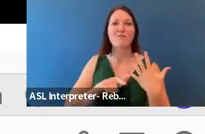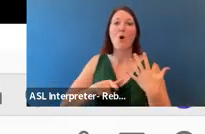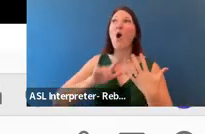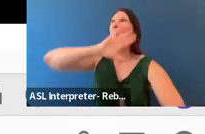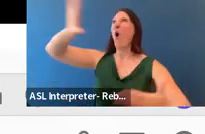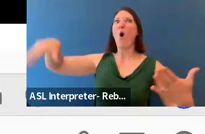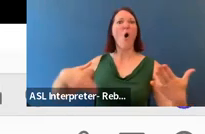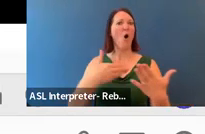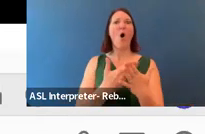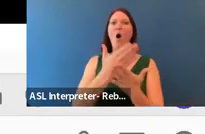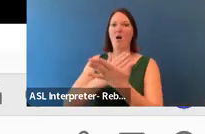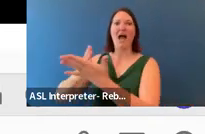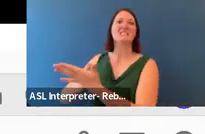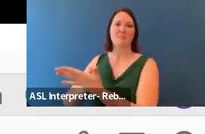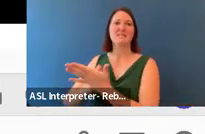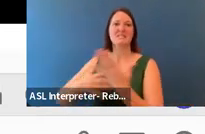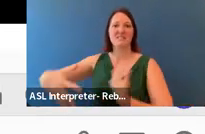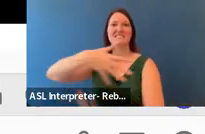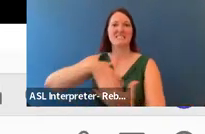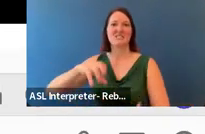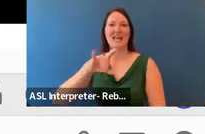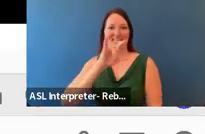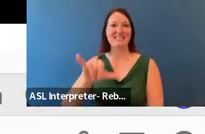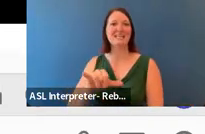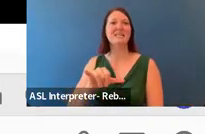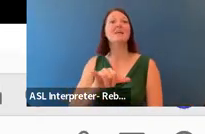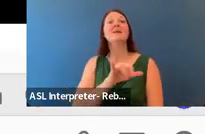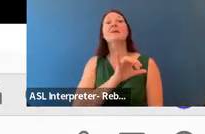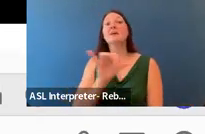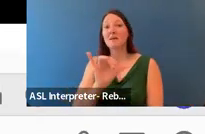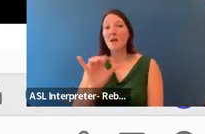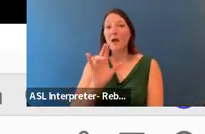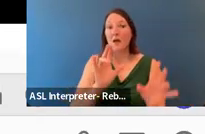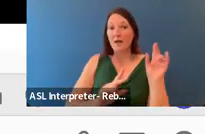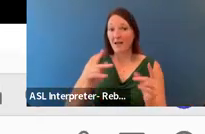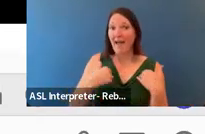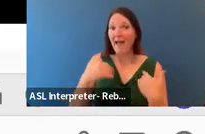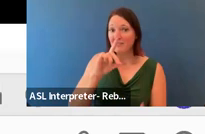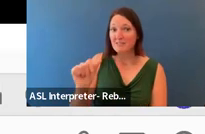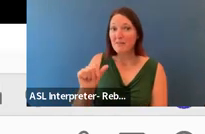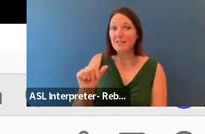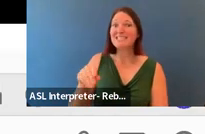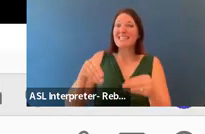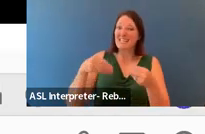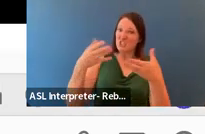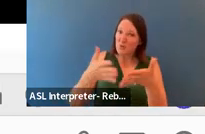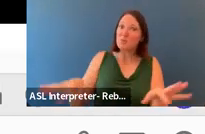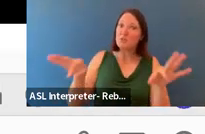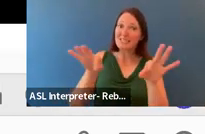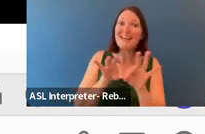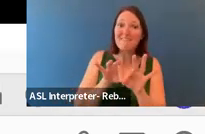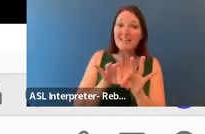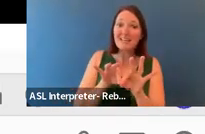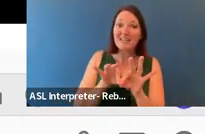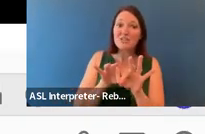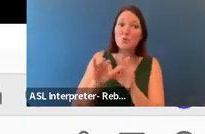all aspects of society. And whereas individuals with disabilities contribute significantly to